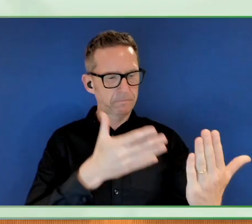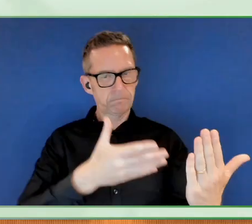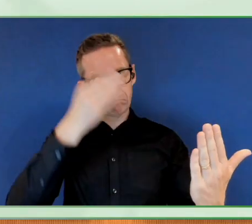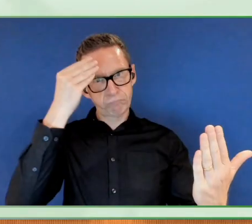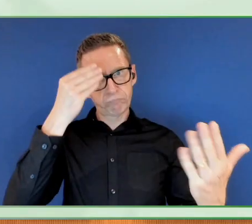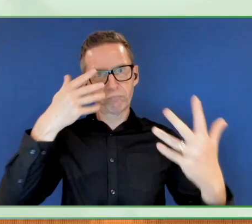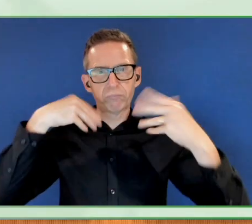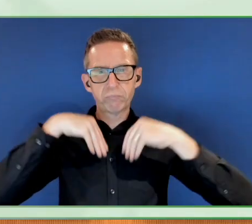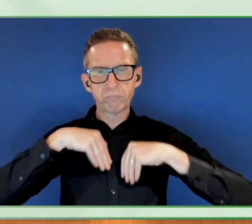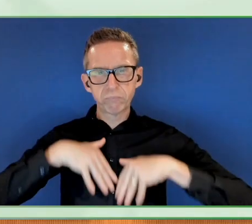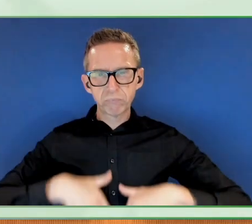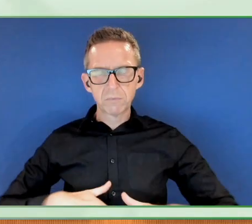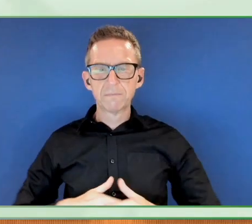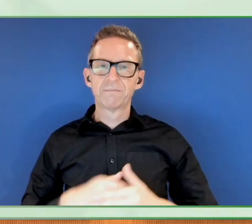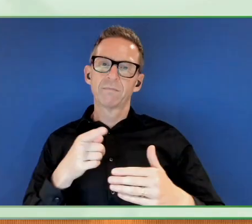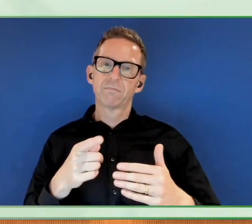solutions, and